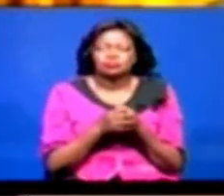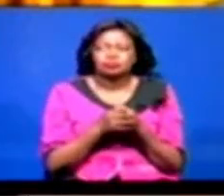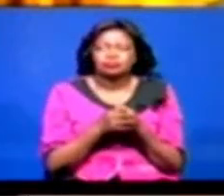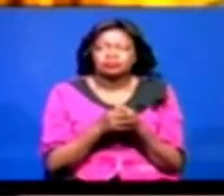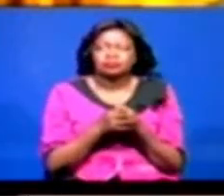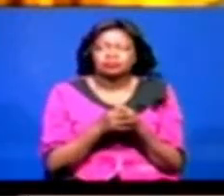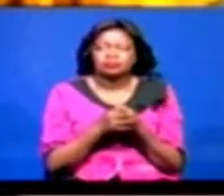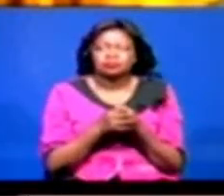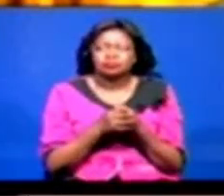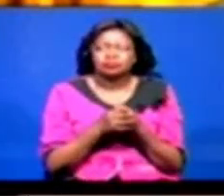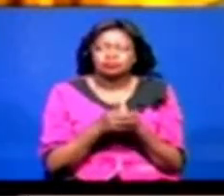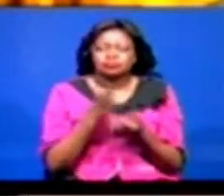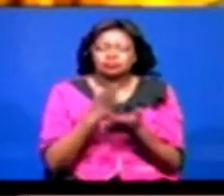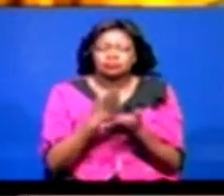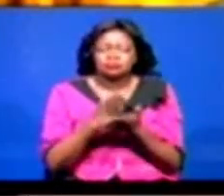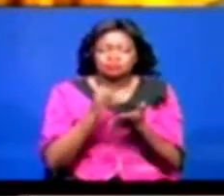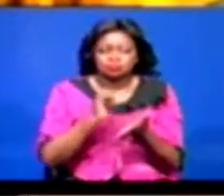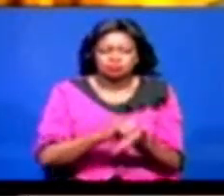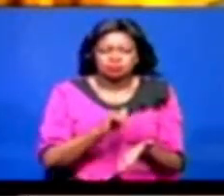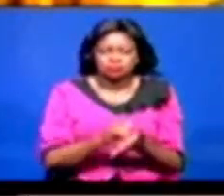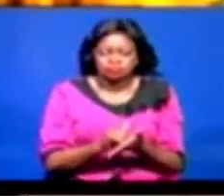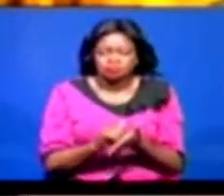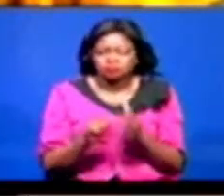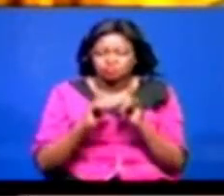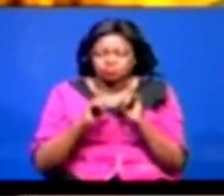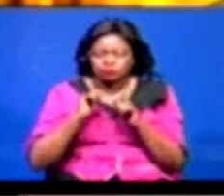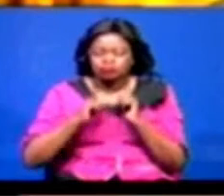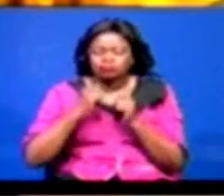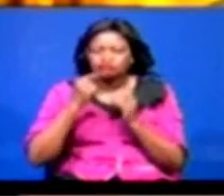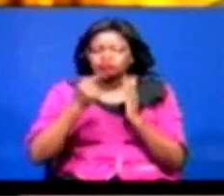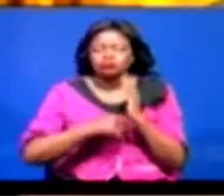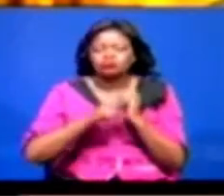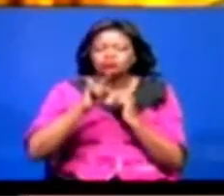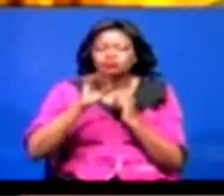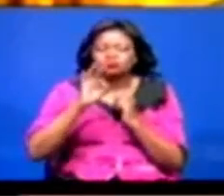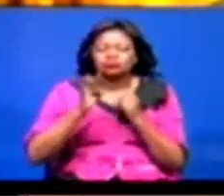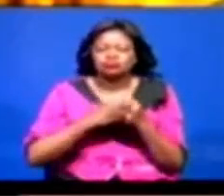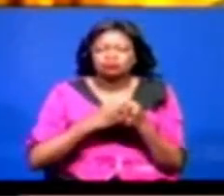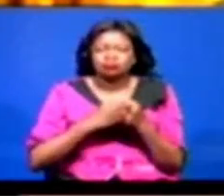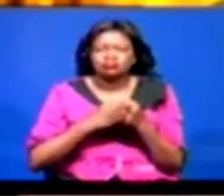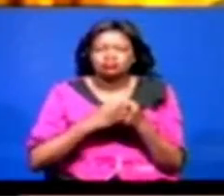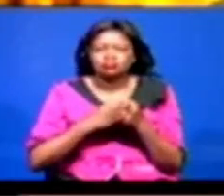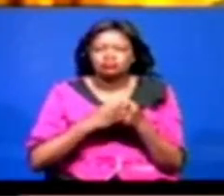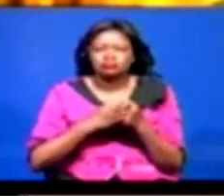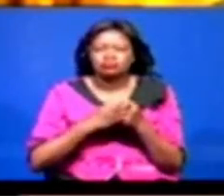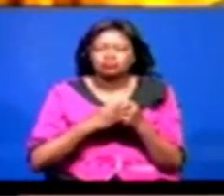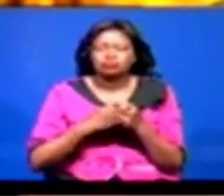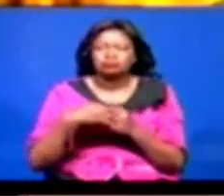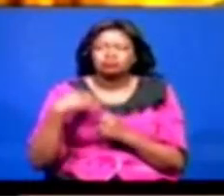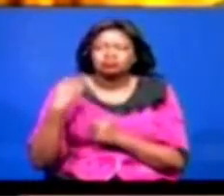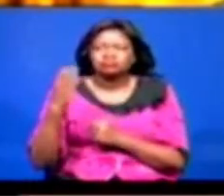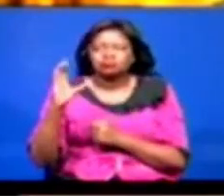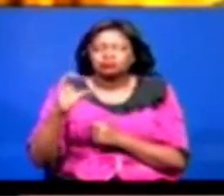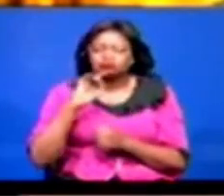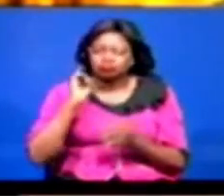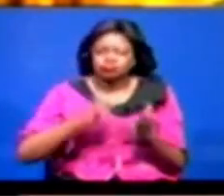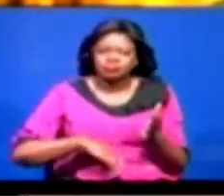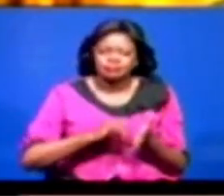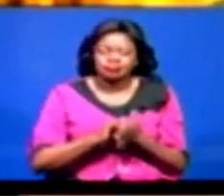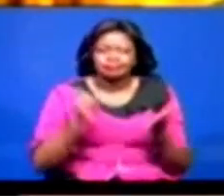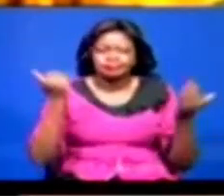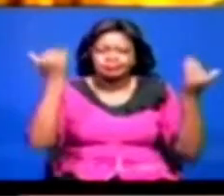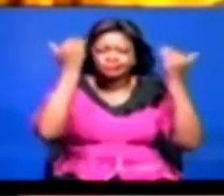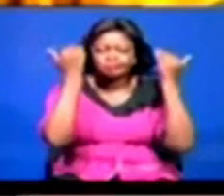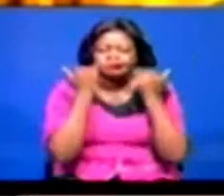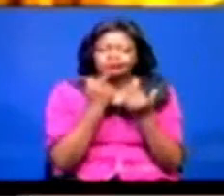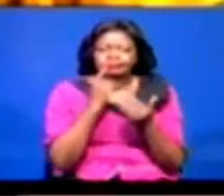the verification that is referred to in Article 138 3C, this court said that